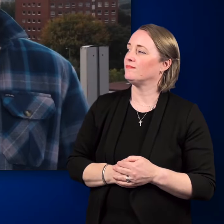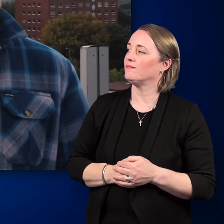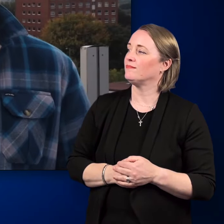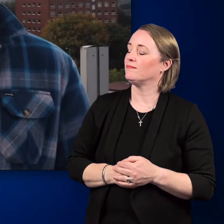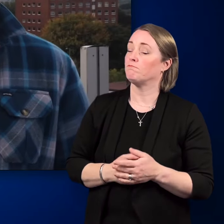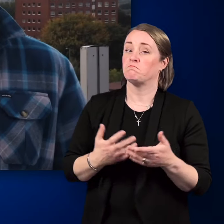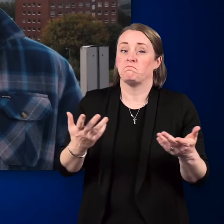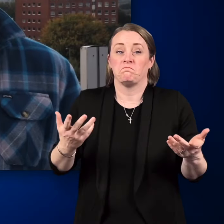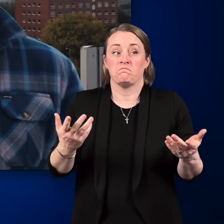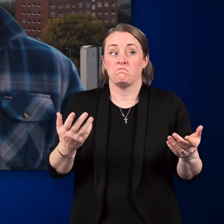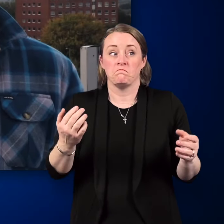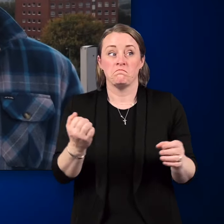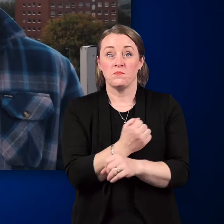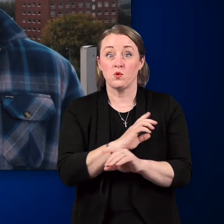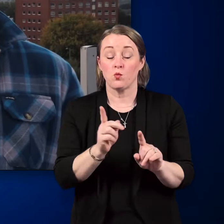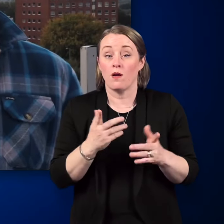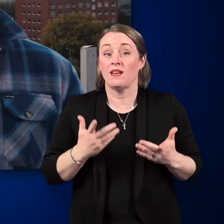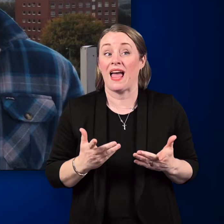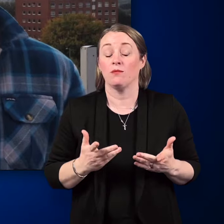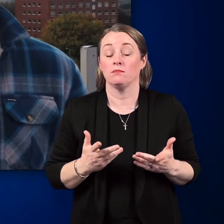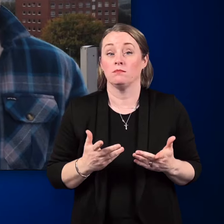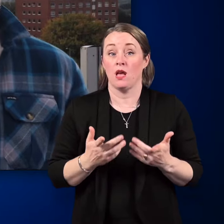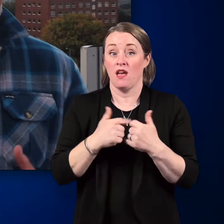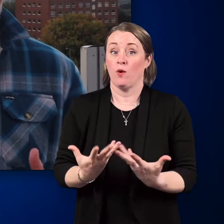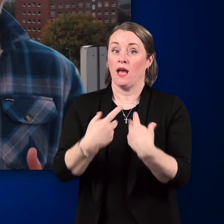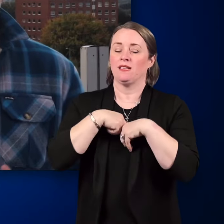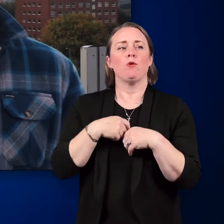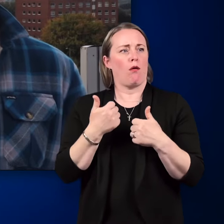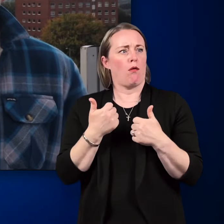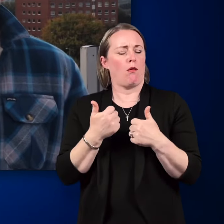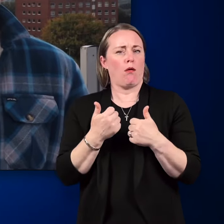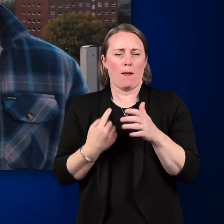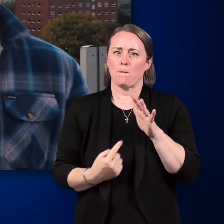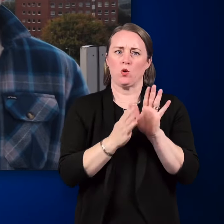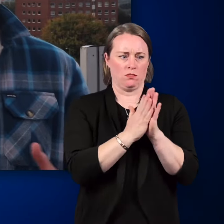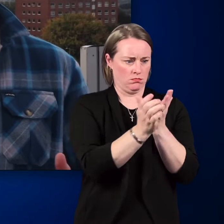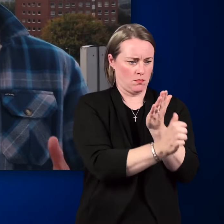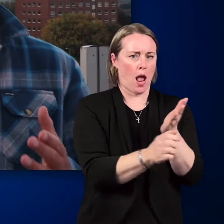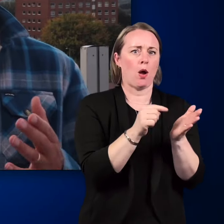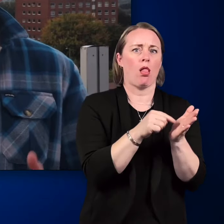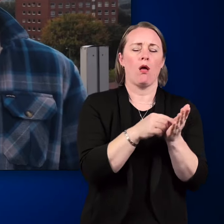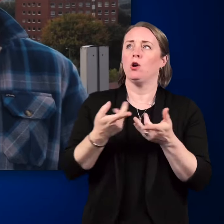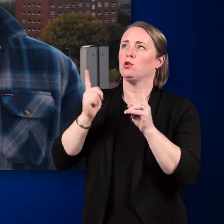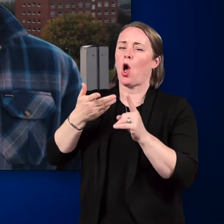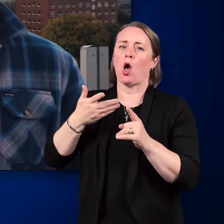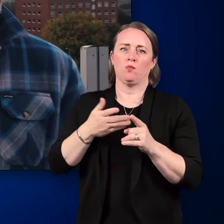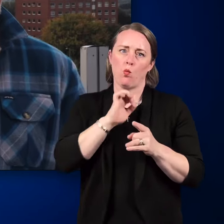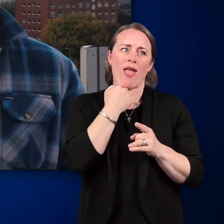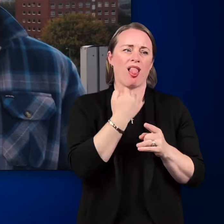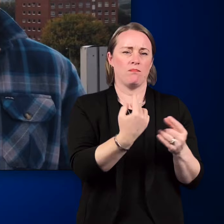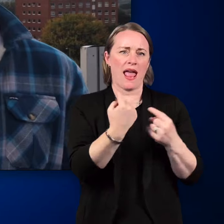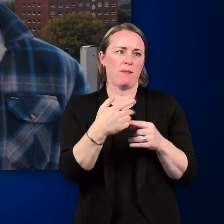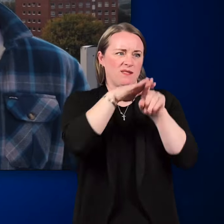So what do we do with that? If this is true, if this is biblical, that God would vanquish